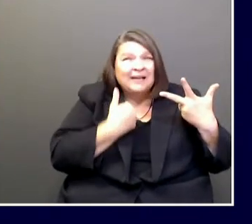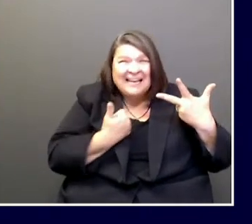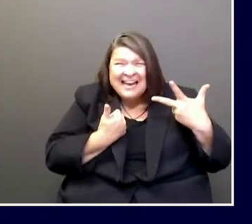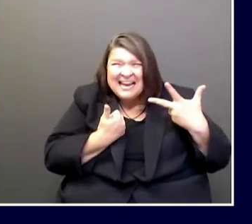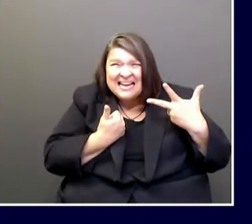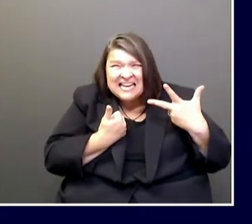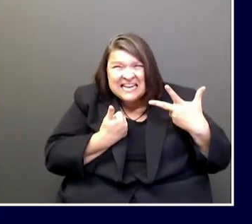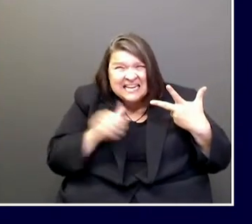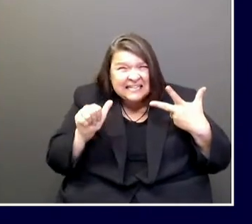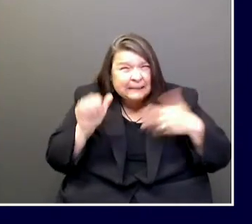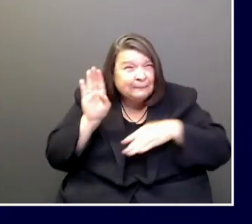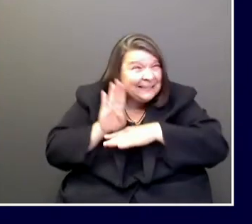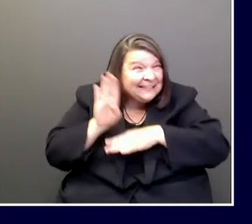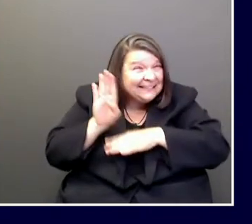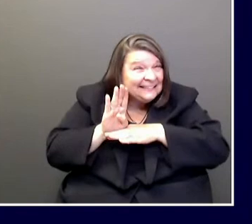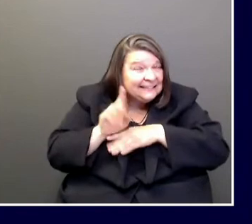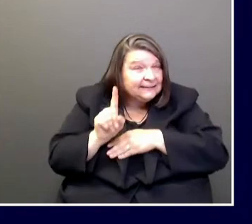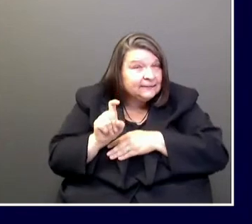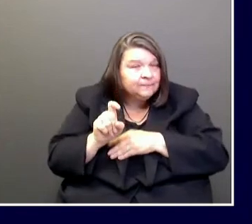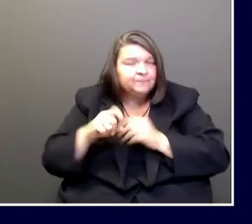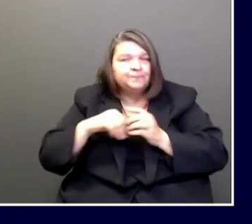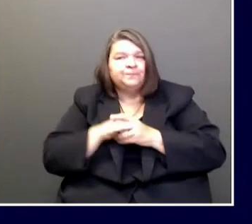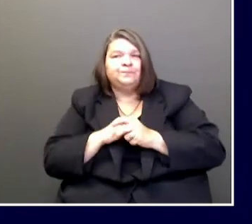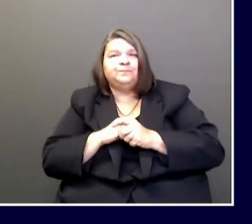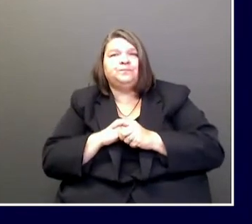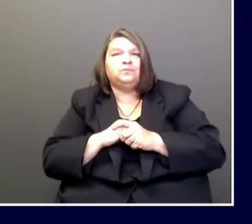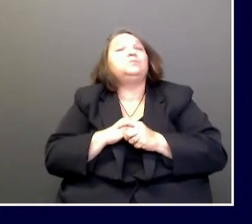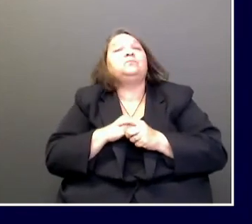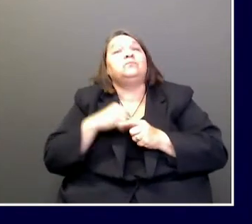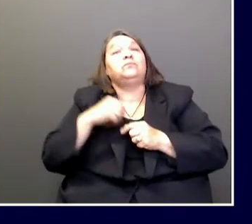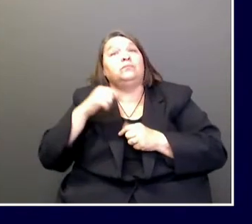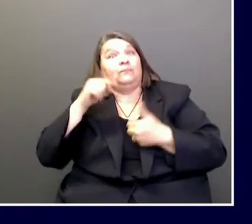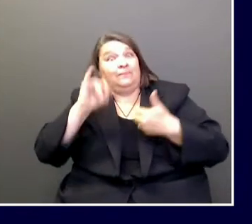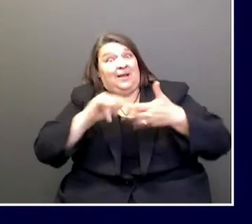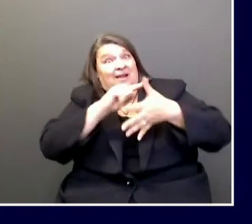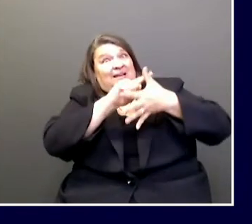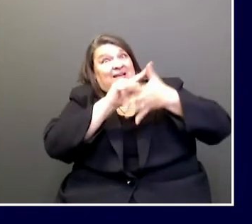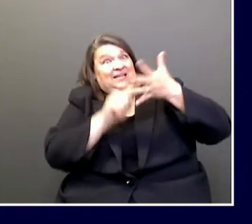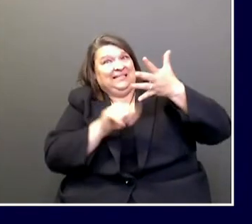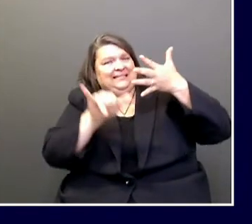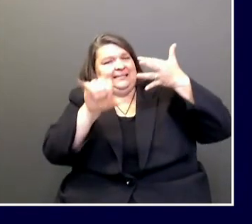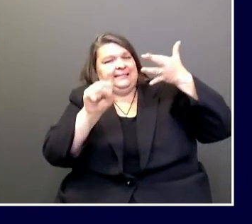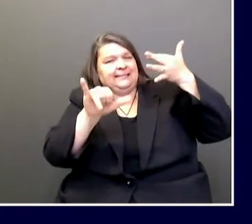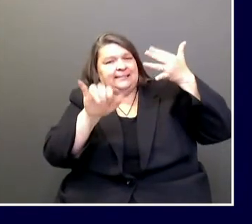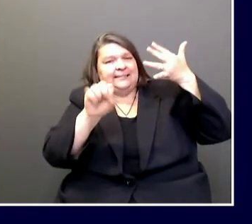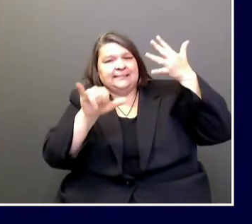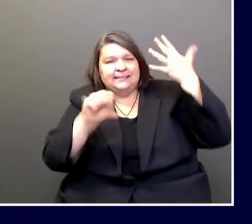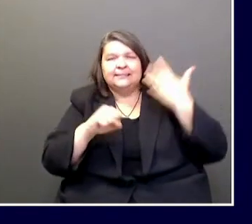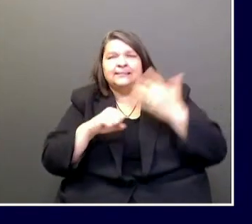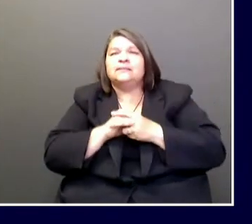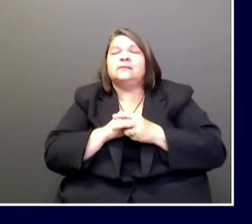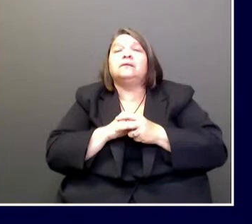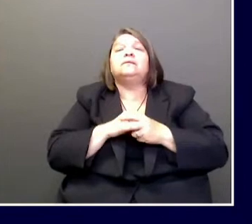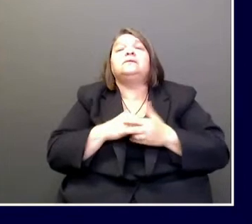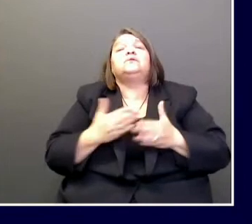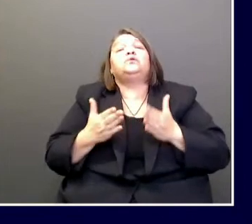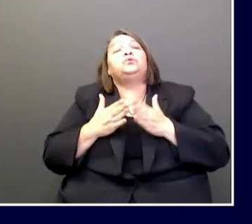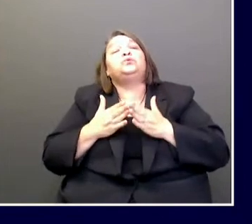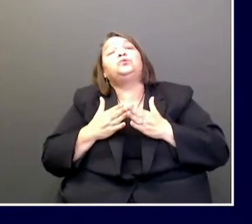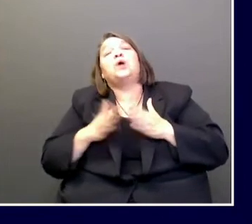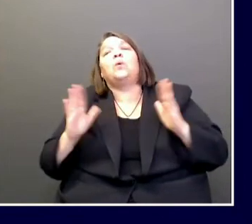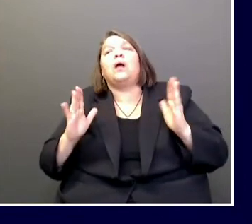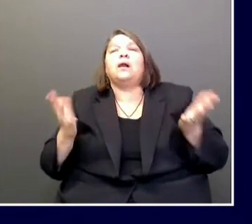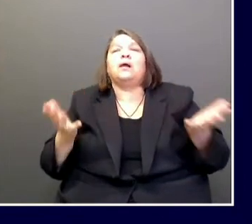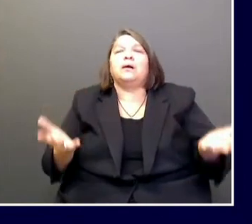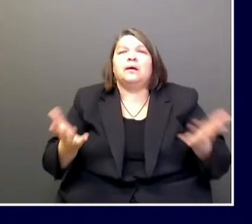Dustin, they are the ones that you mentioned. Generally speaking, and I'm not, the guidance speaks for itself. I don't